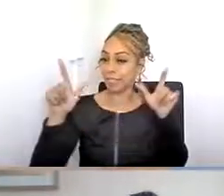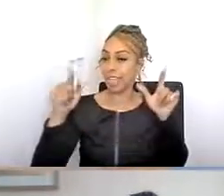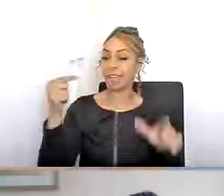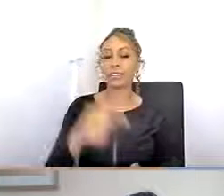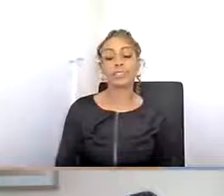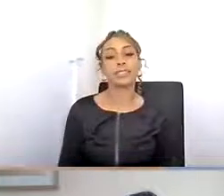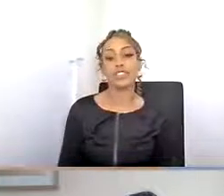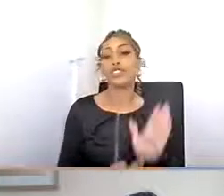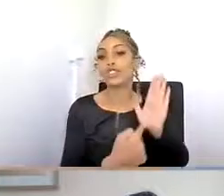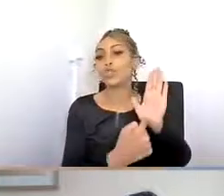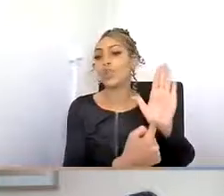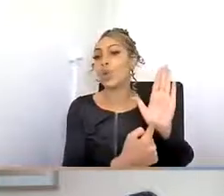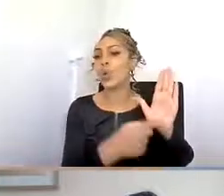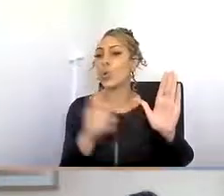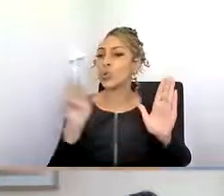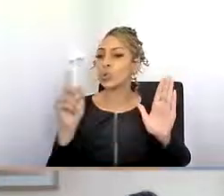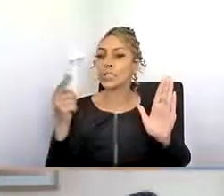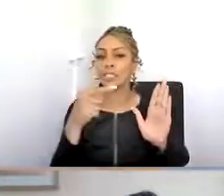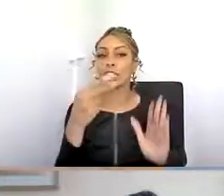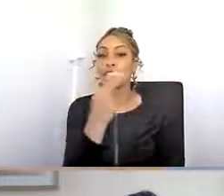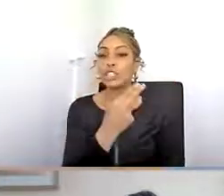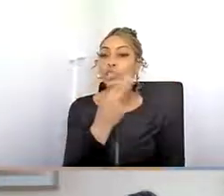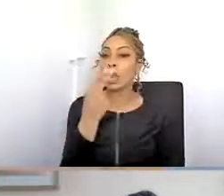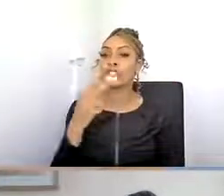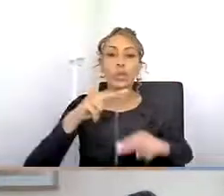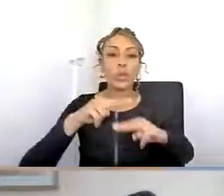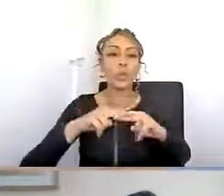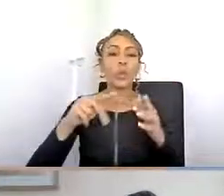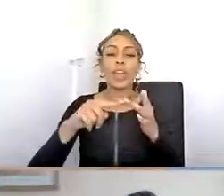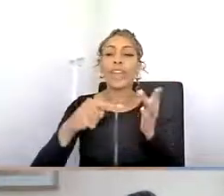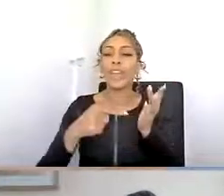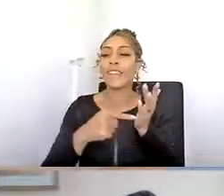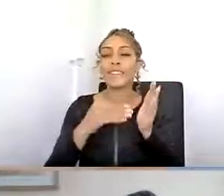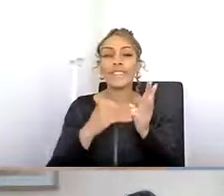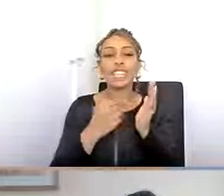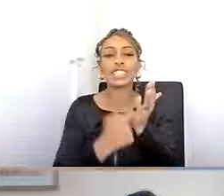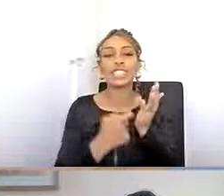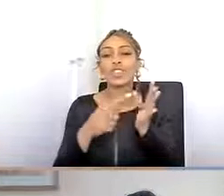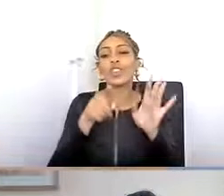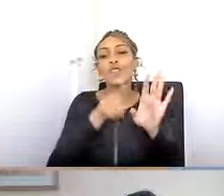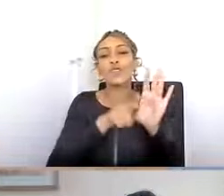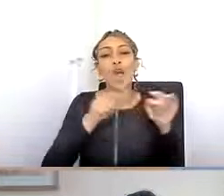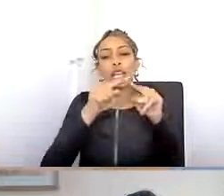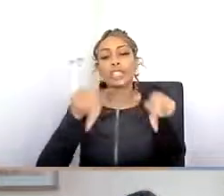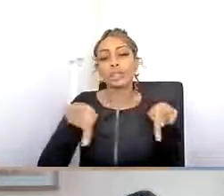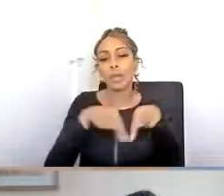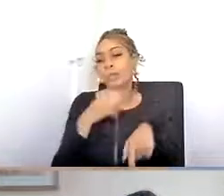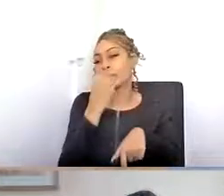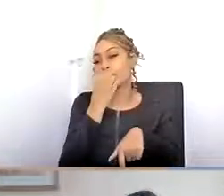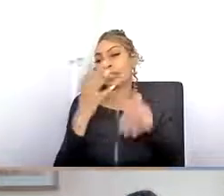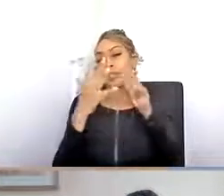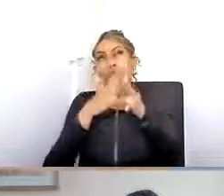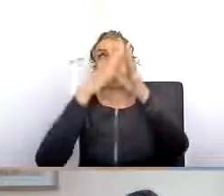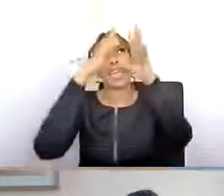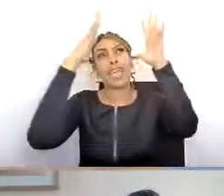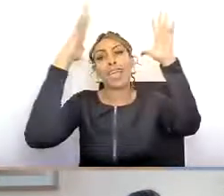which shows 22 Fitzroy Square in London, this rather sort of perhaps quite grand, the exterior